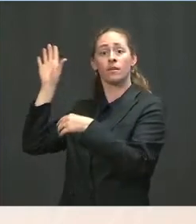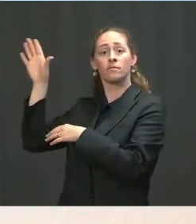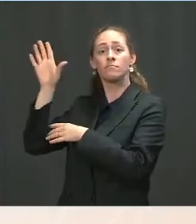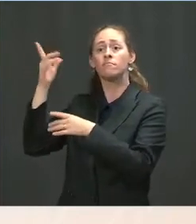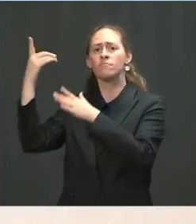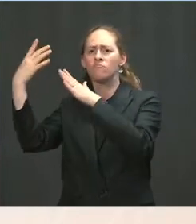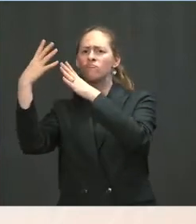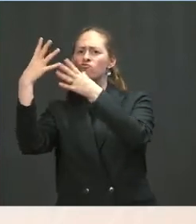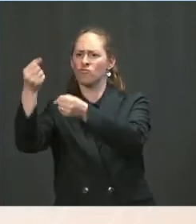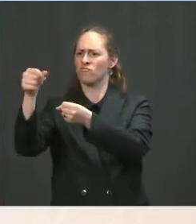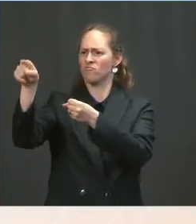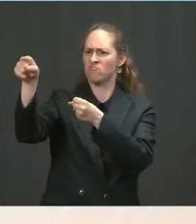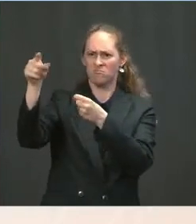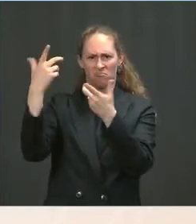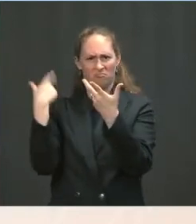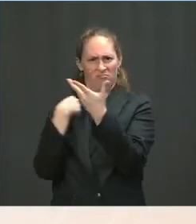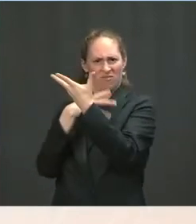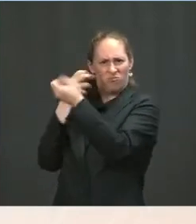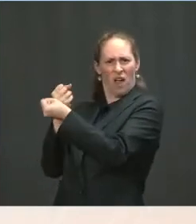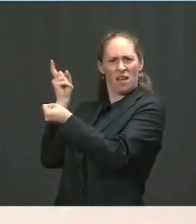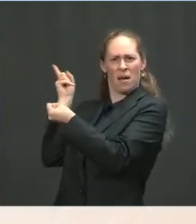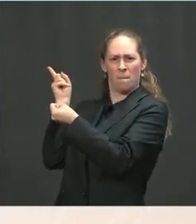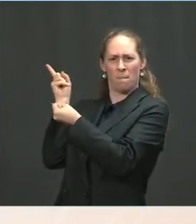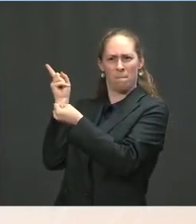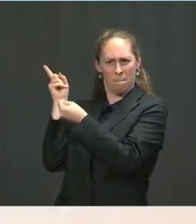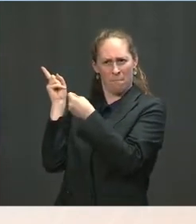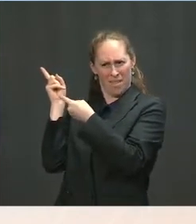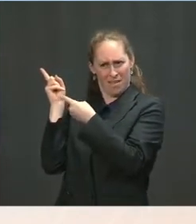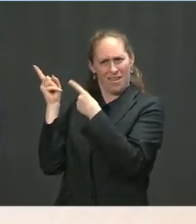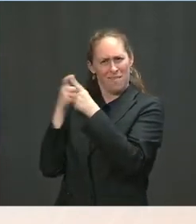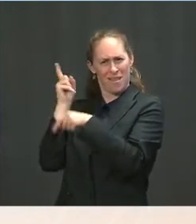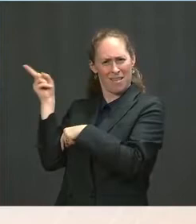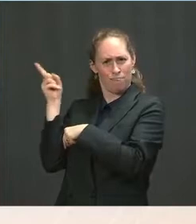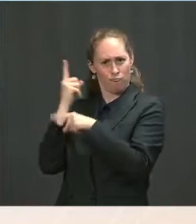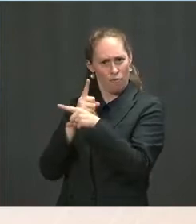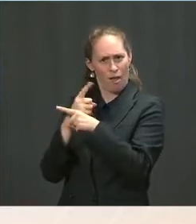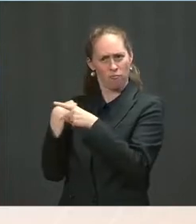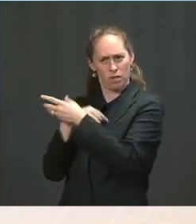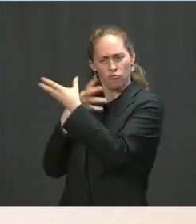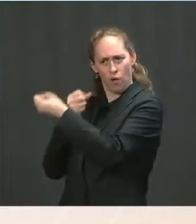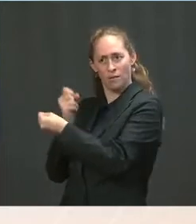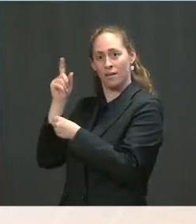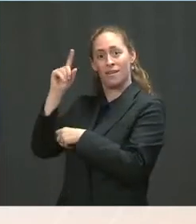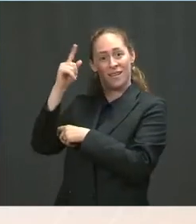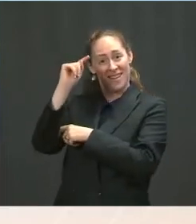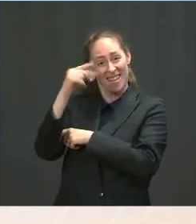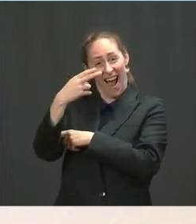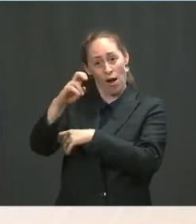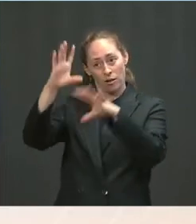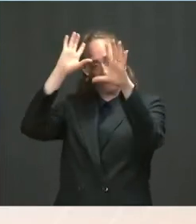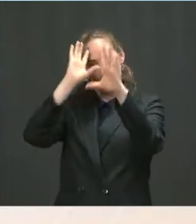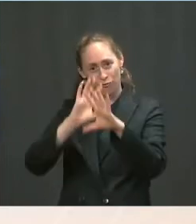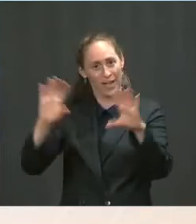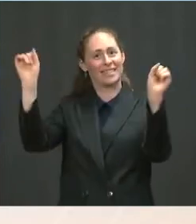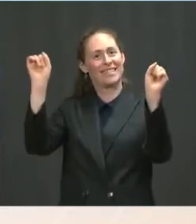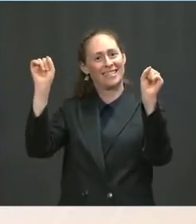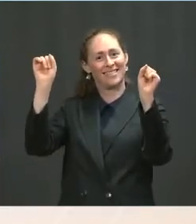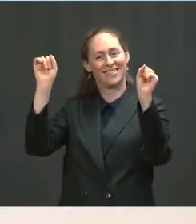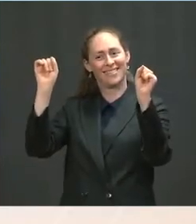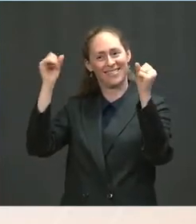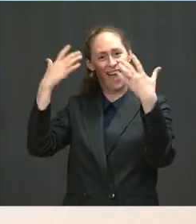country. No, but we heard from him, right? We heard from the president yesterday. We heard from the president about the Delta variant